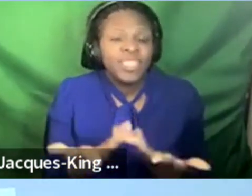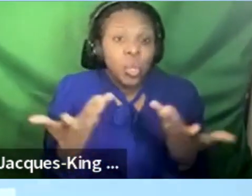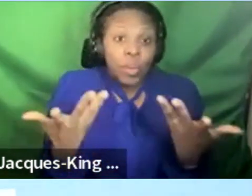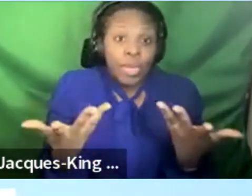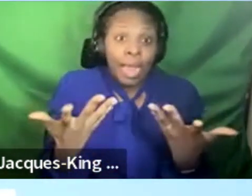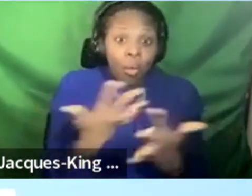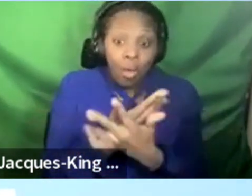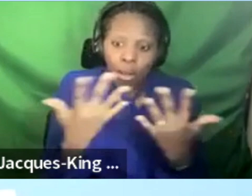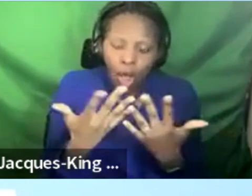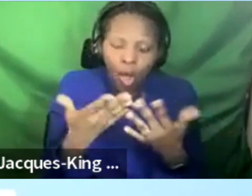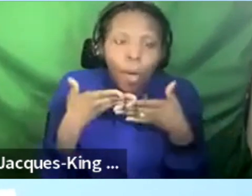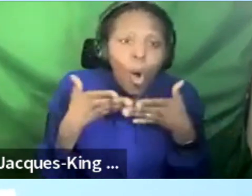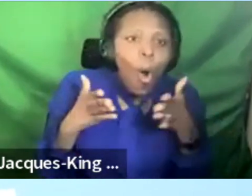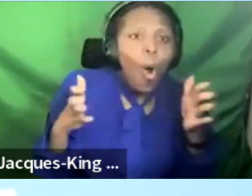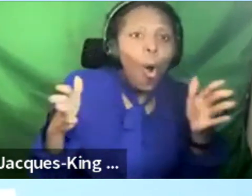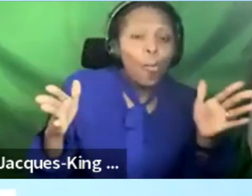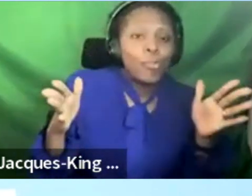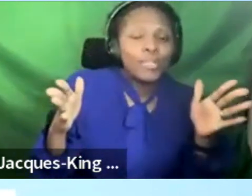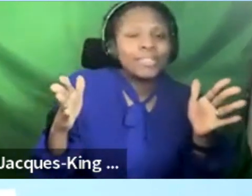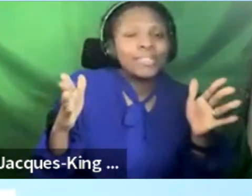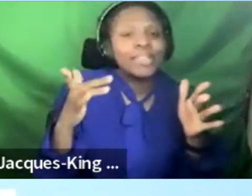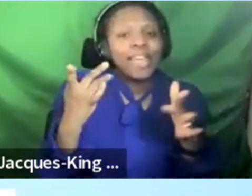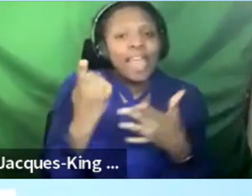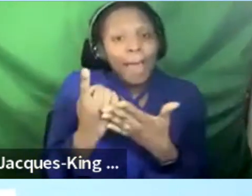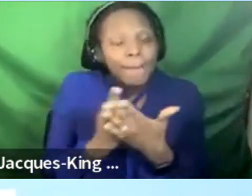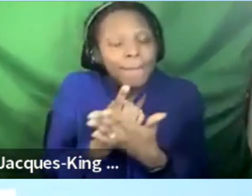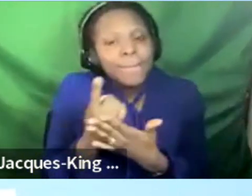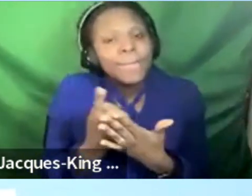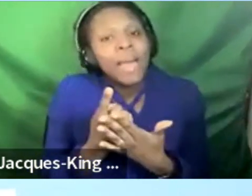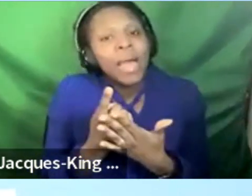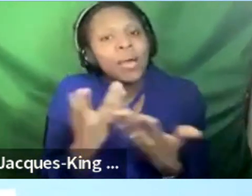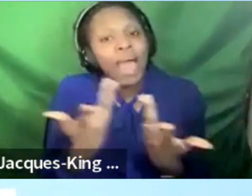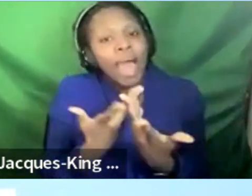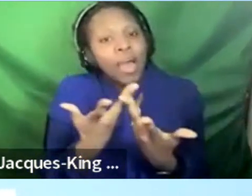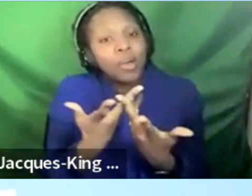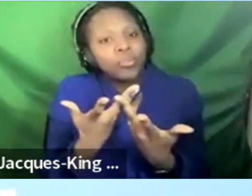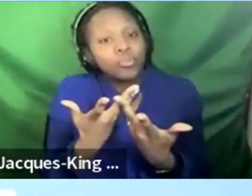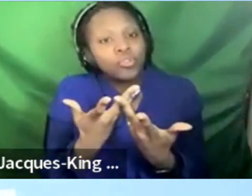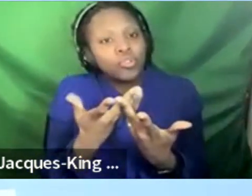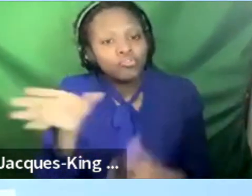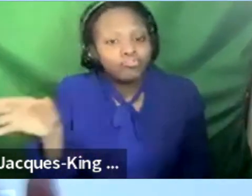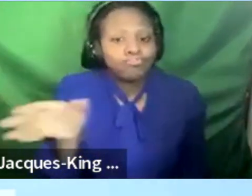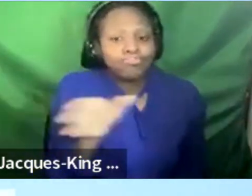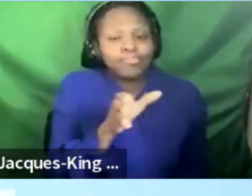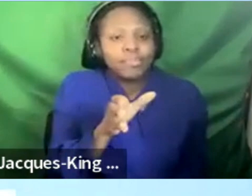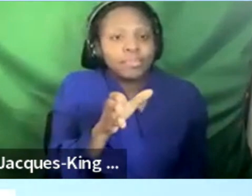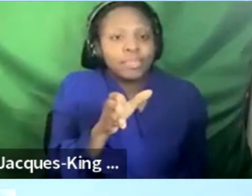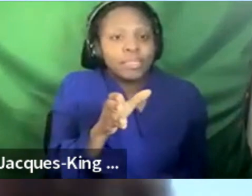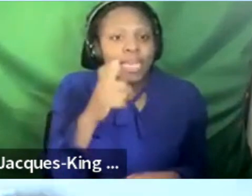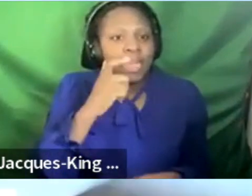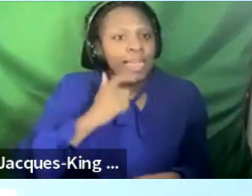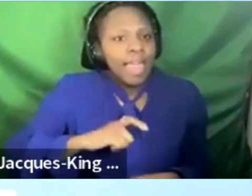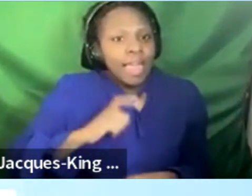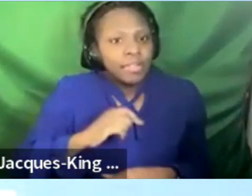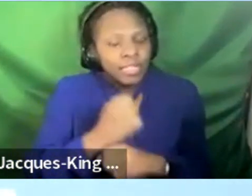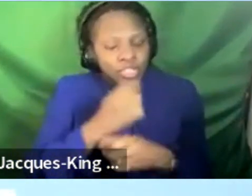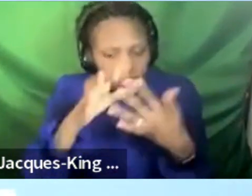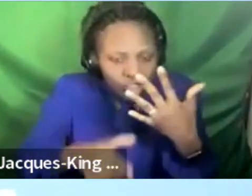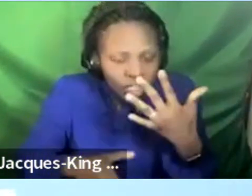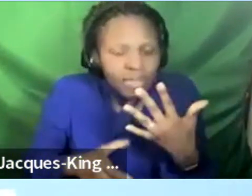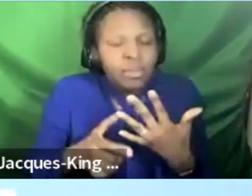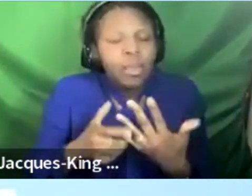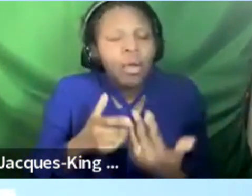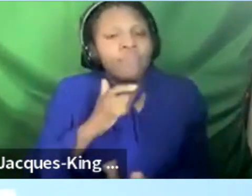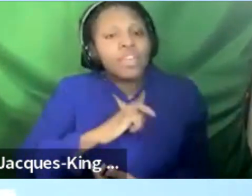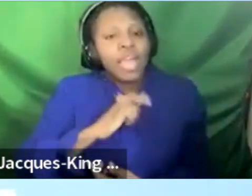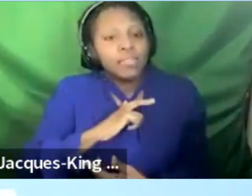So the question was, when you know, fortunately now there's much more open-mindedness